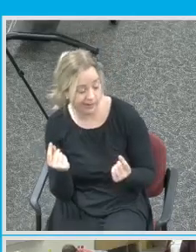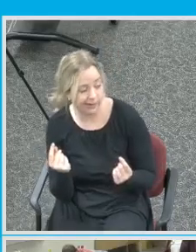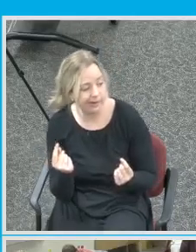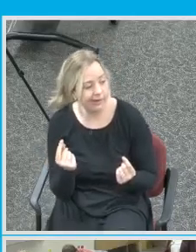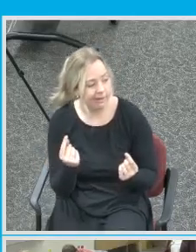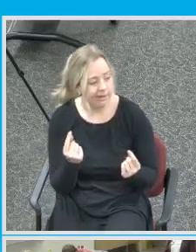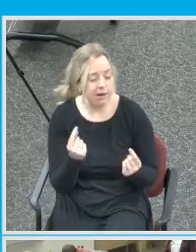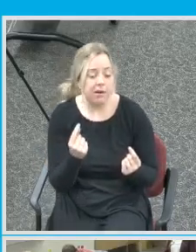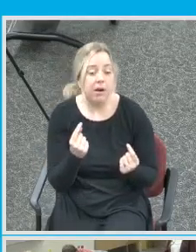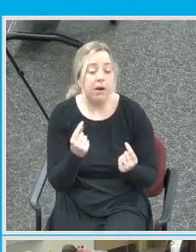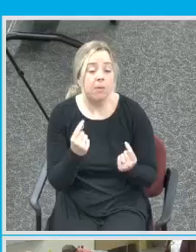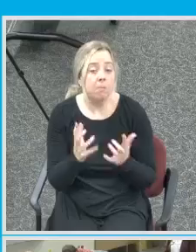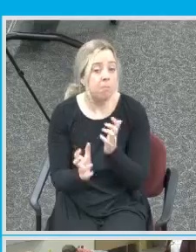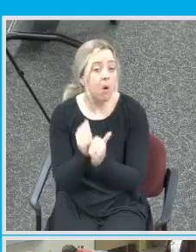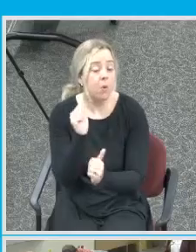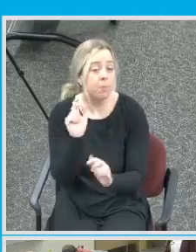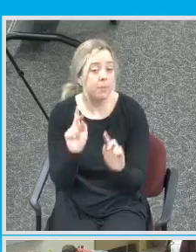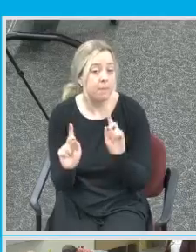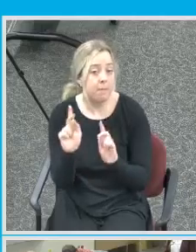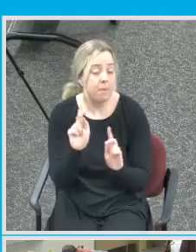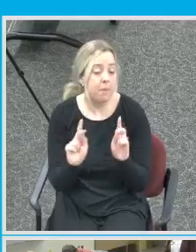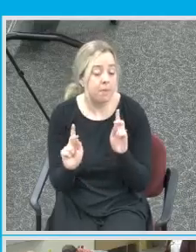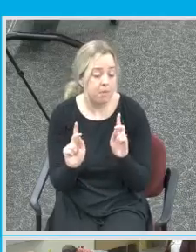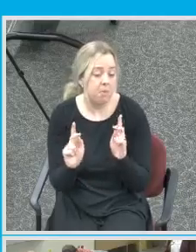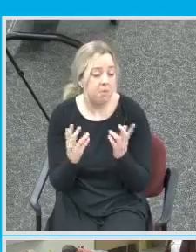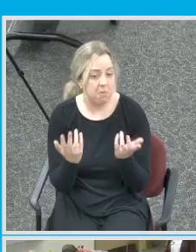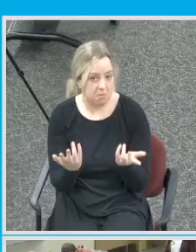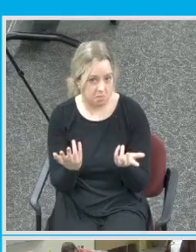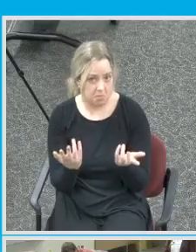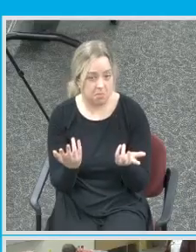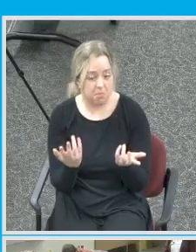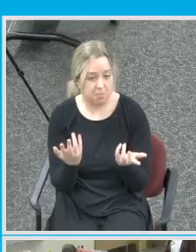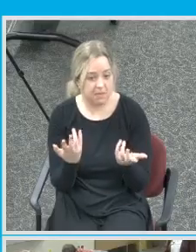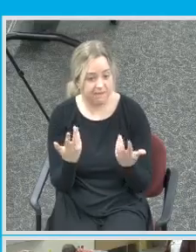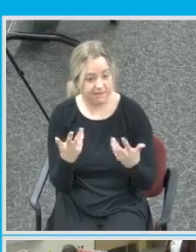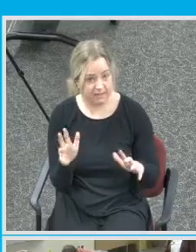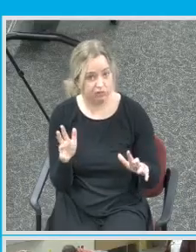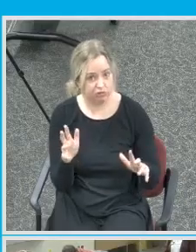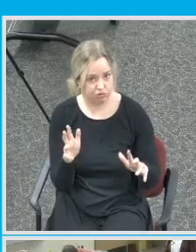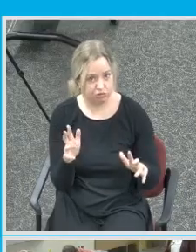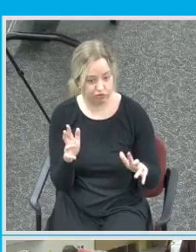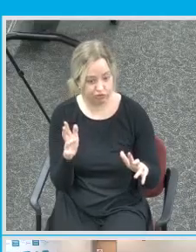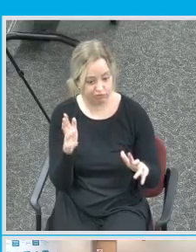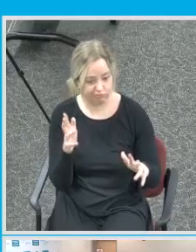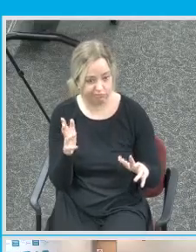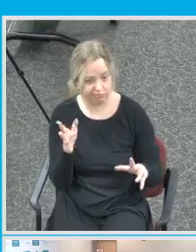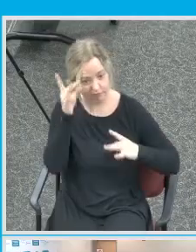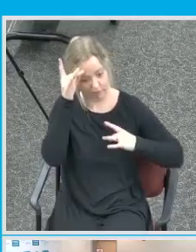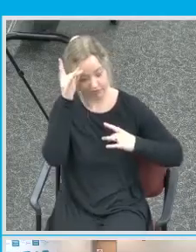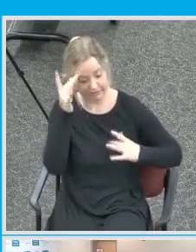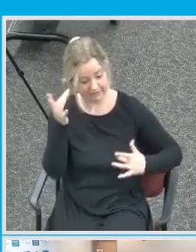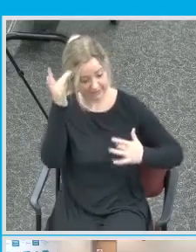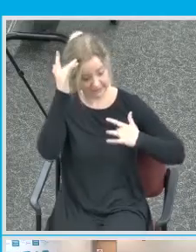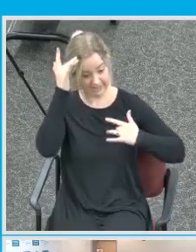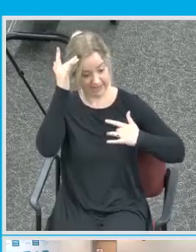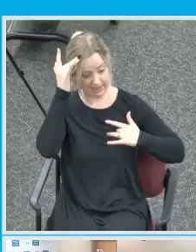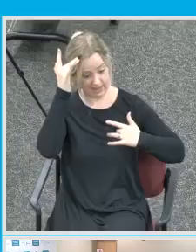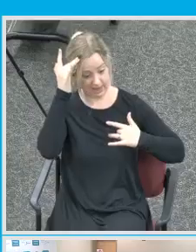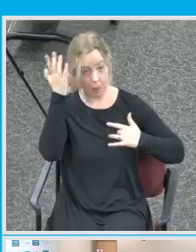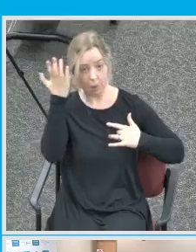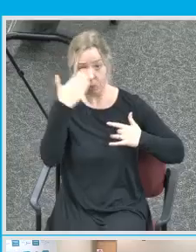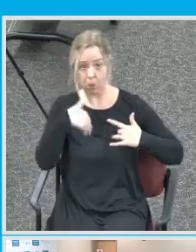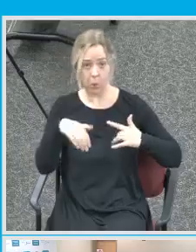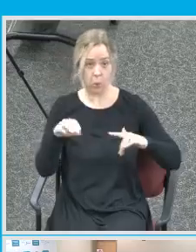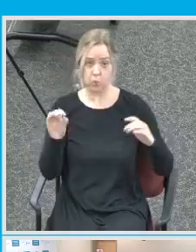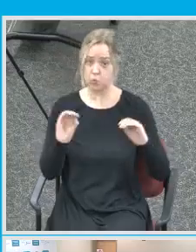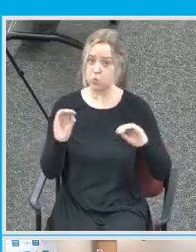it's actually most people who get, the blood meal and get the virus kind of injected in their body and get infected actually don't have symptoms. So about 4 out